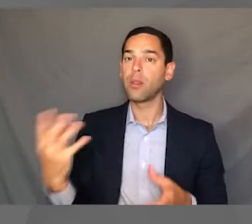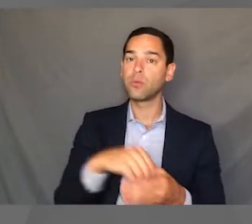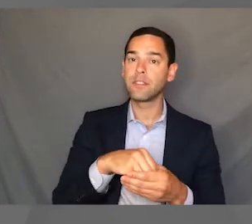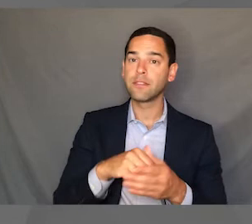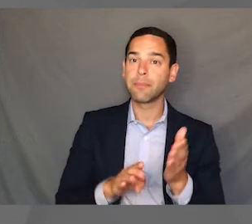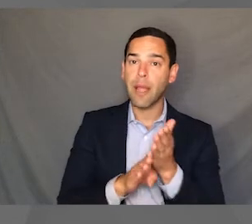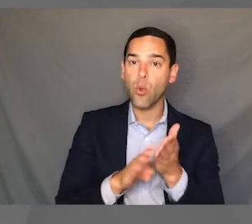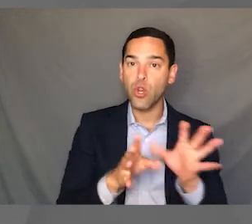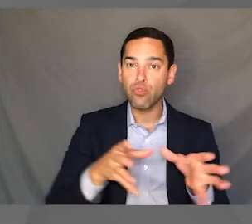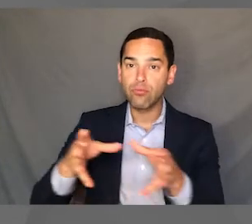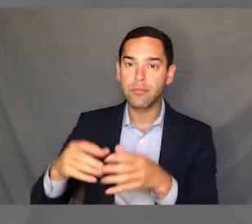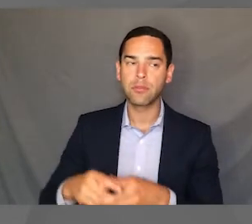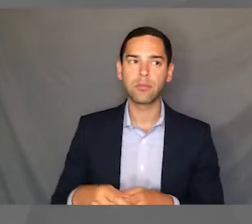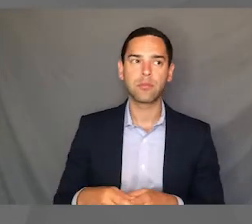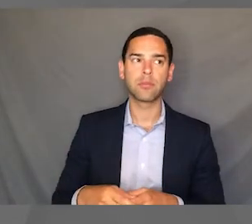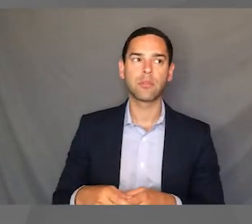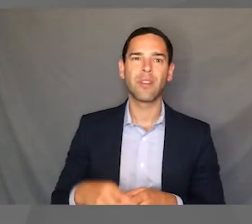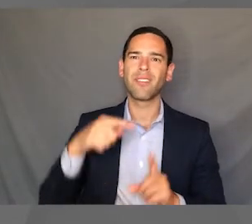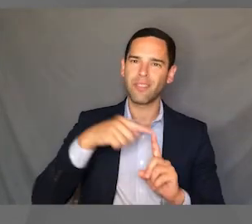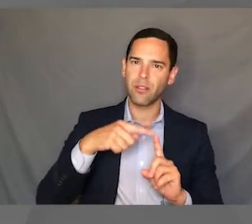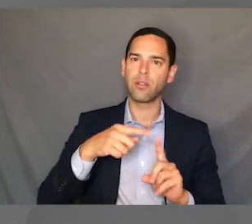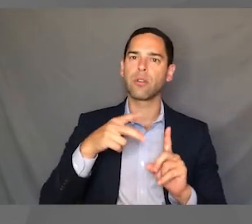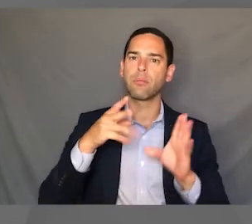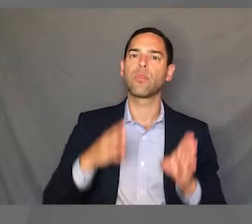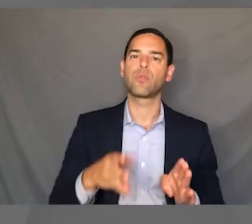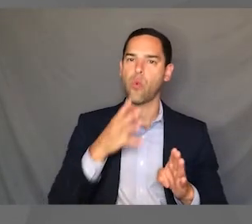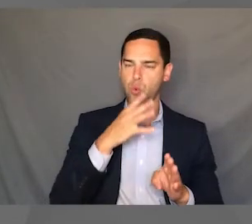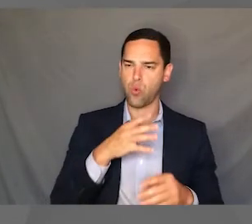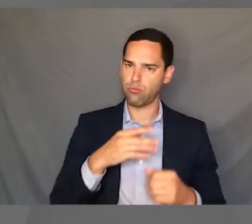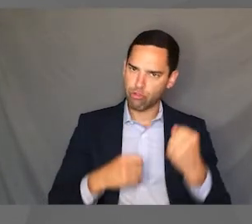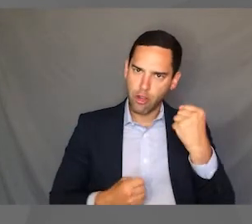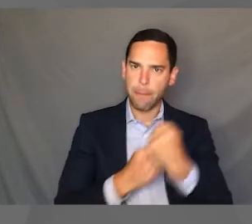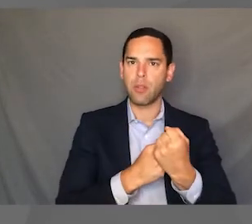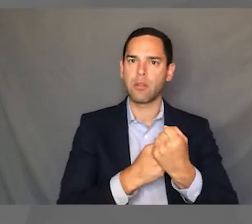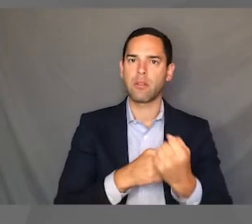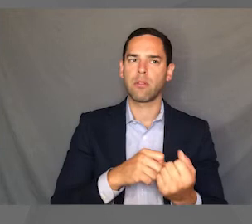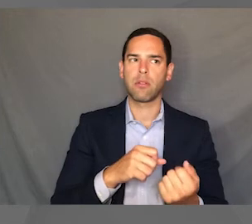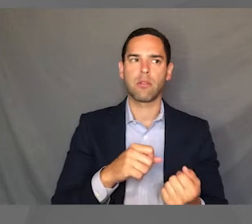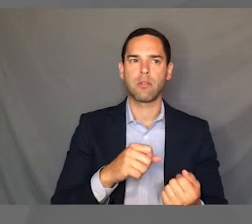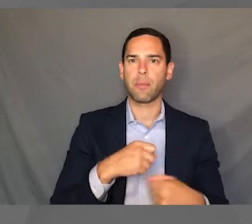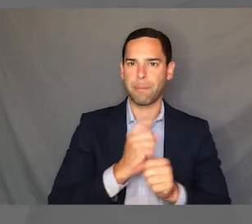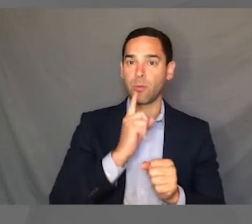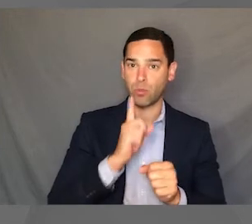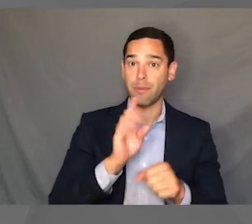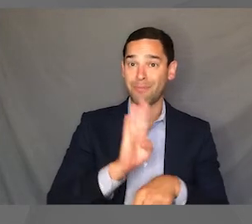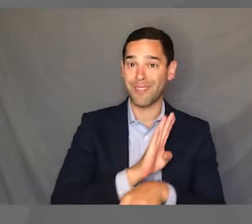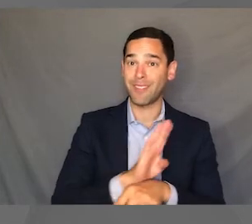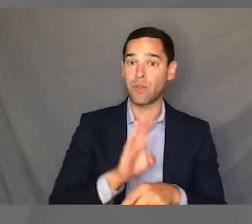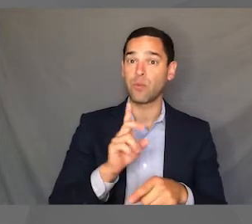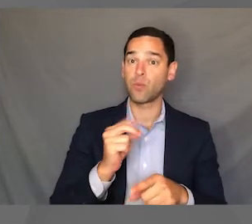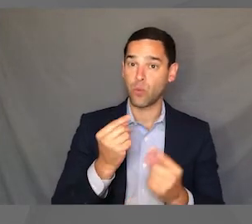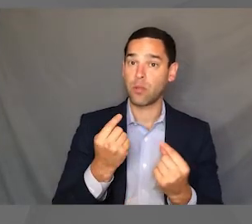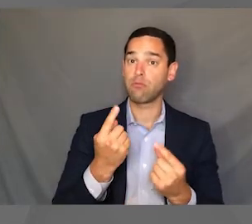of any and all forms, is who is a champion, who is a person that really wants to make sure that the organization is doing the good, right